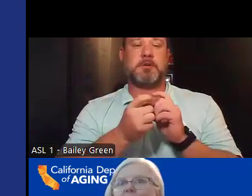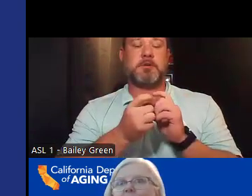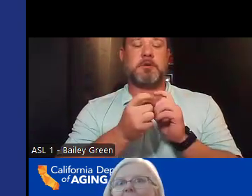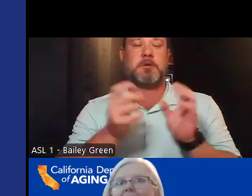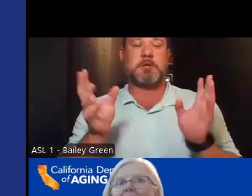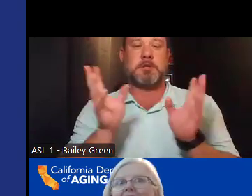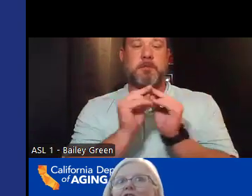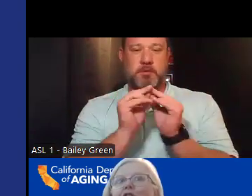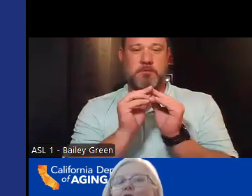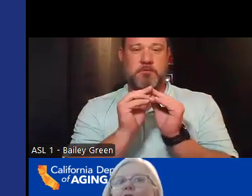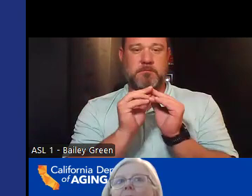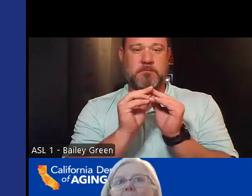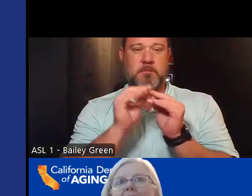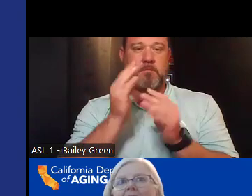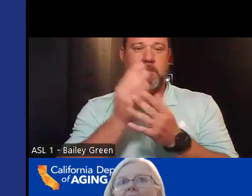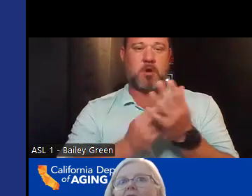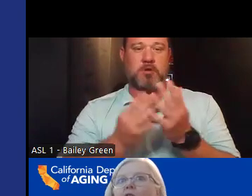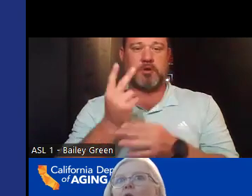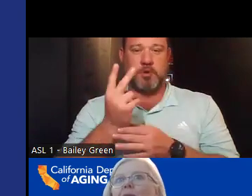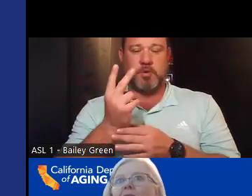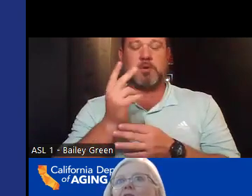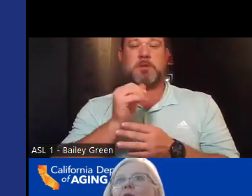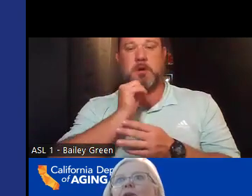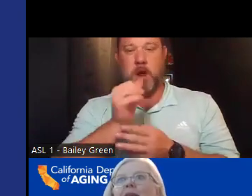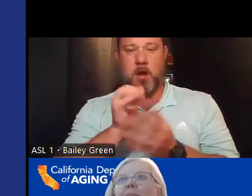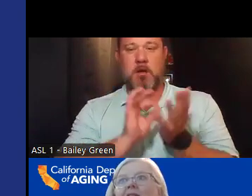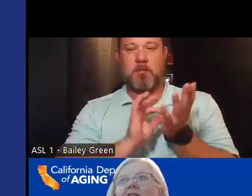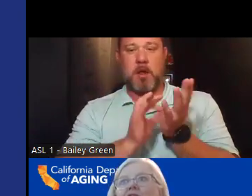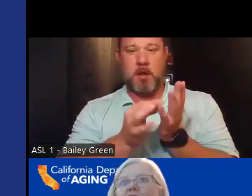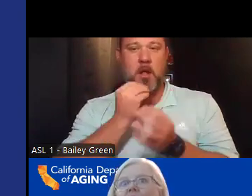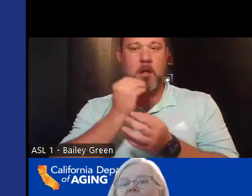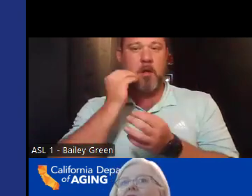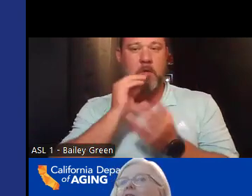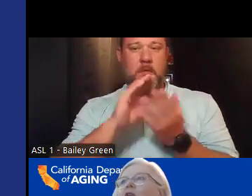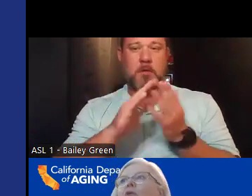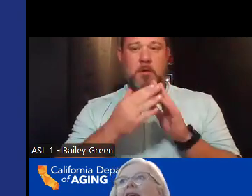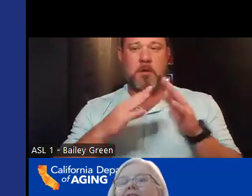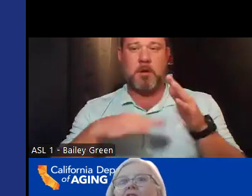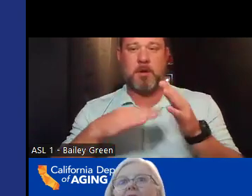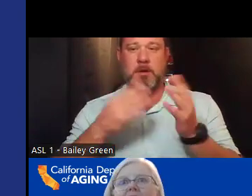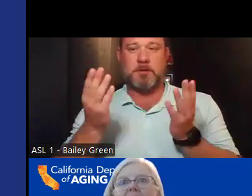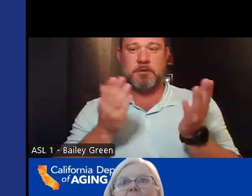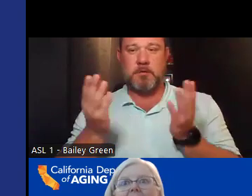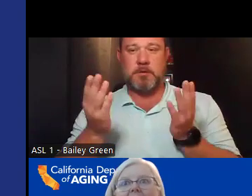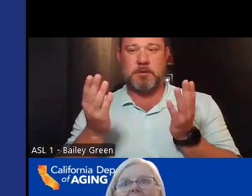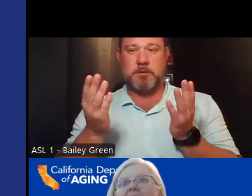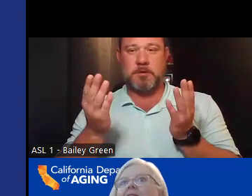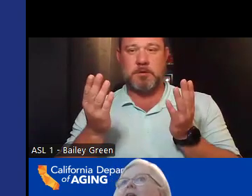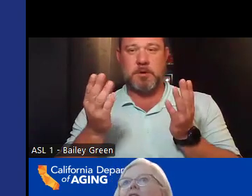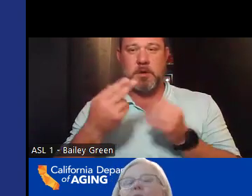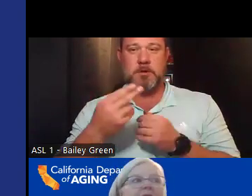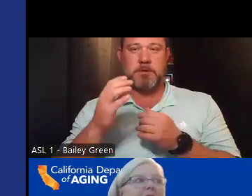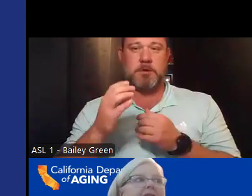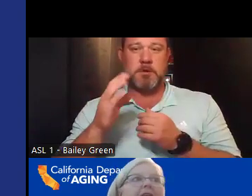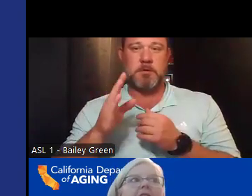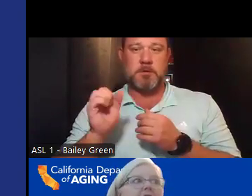2. This is our non-Medi-Cal Home and Community-Based Services, or